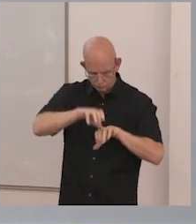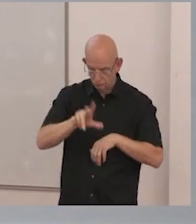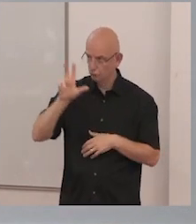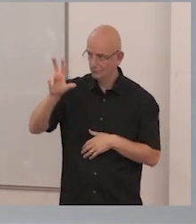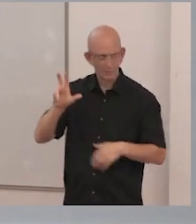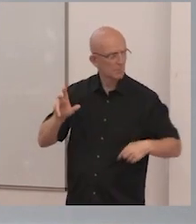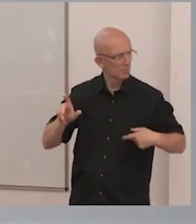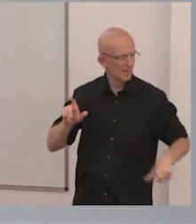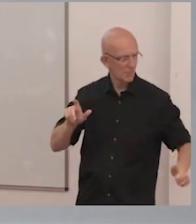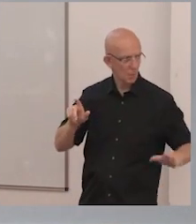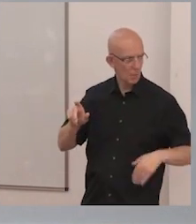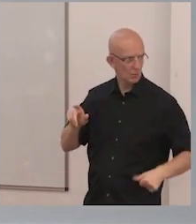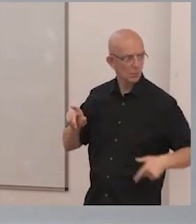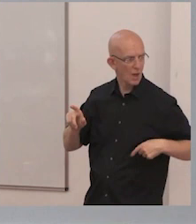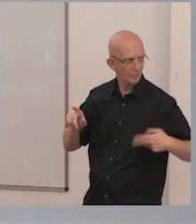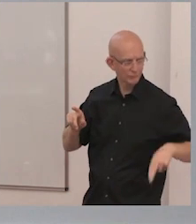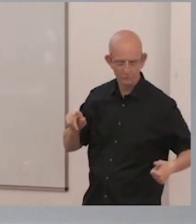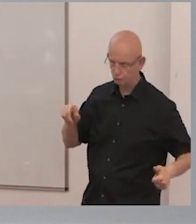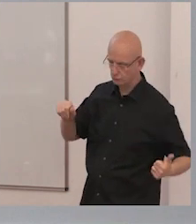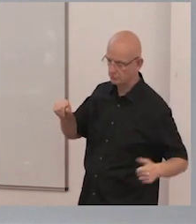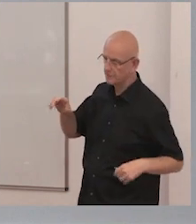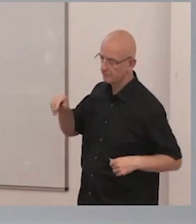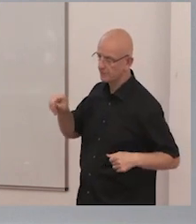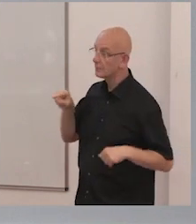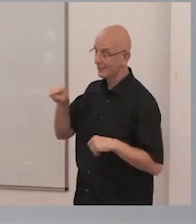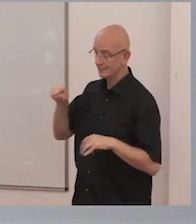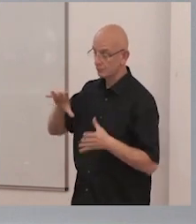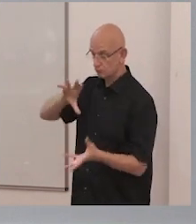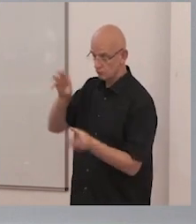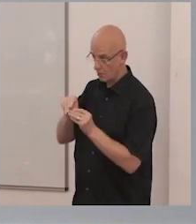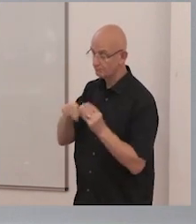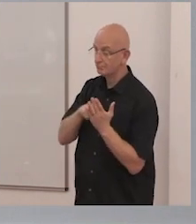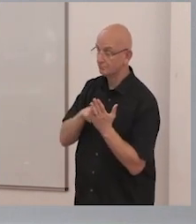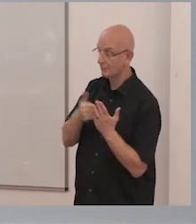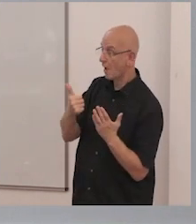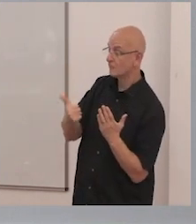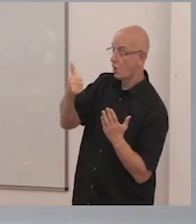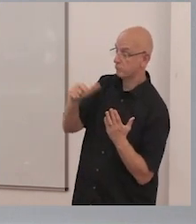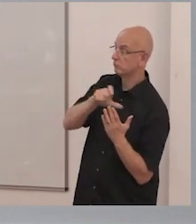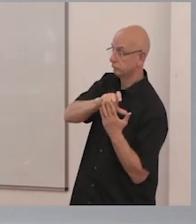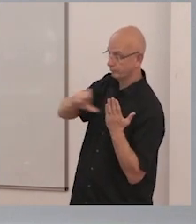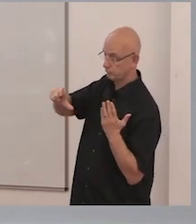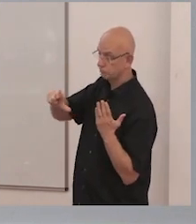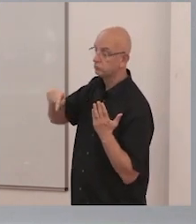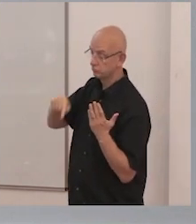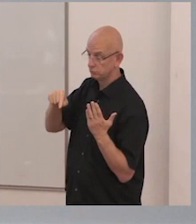necessary measures to ensure the full enjoyment by children of their rights on an equal basis with